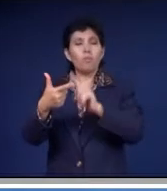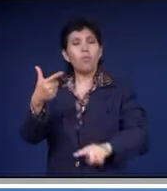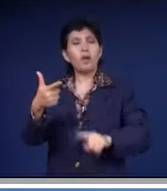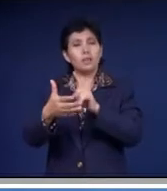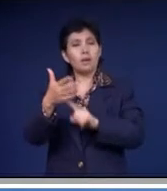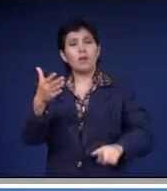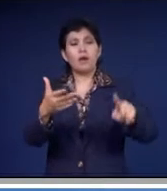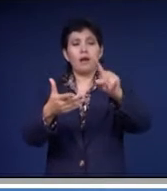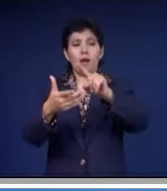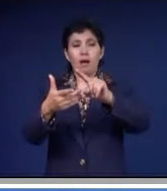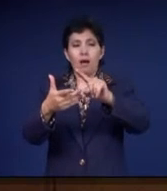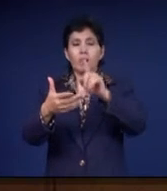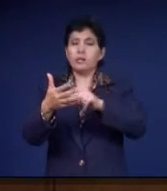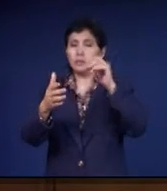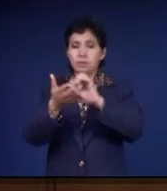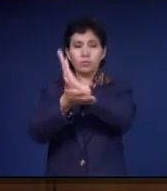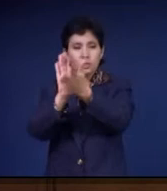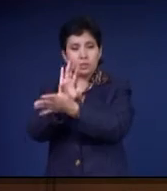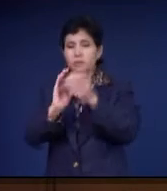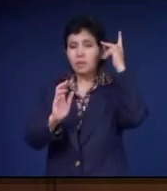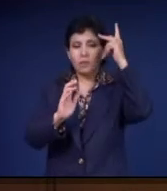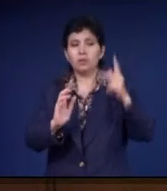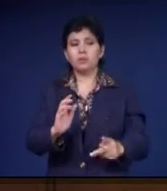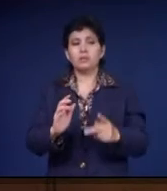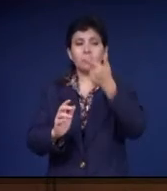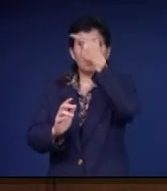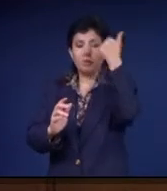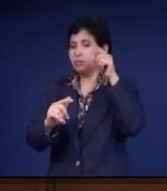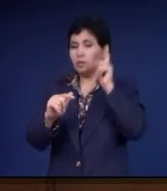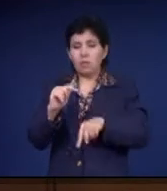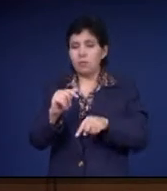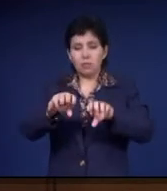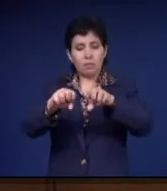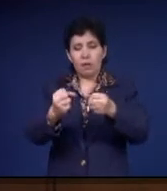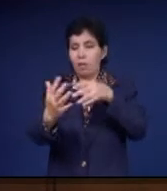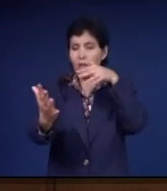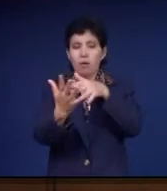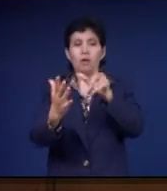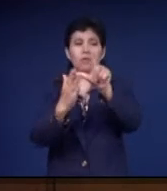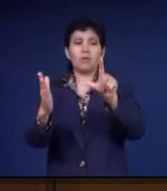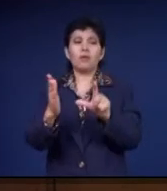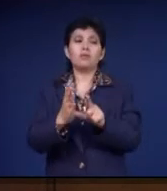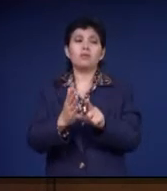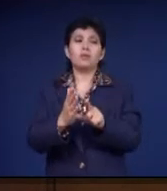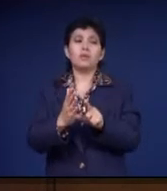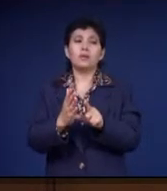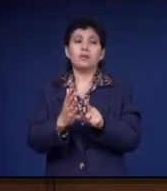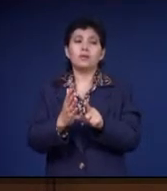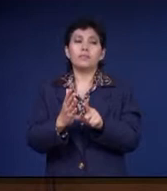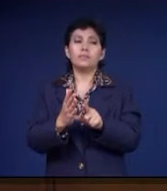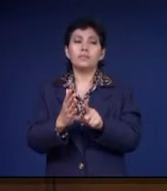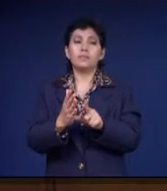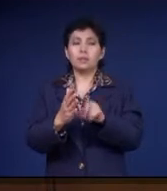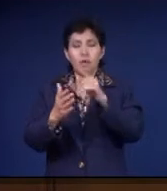role is. As a psychologist, we can't break laws. We can't do things that's against